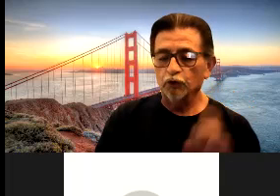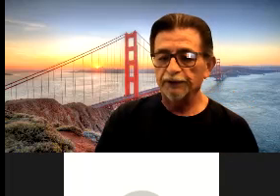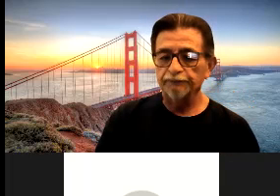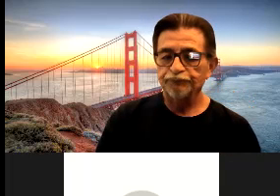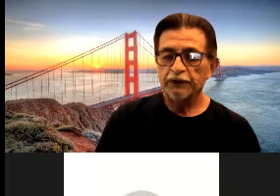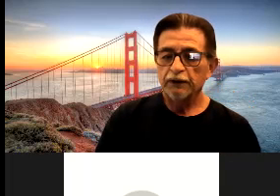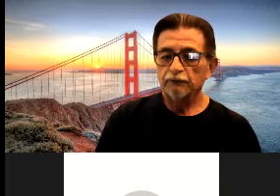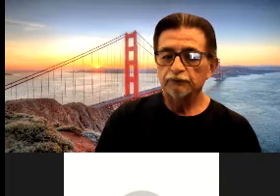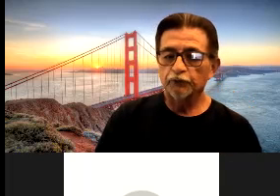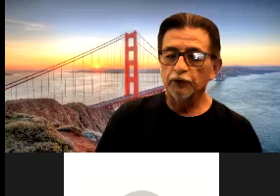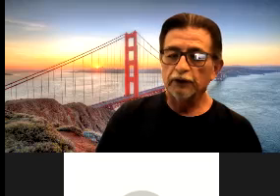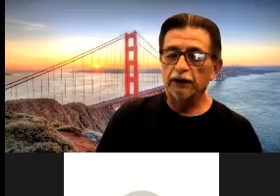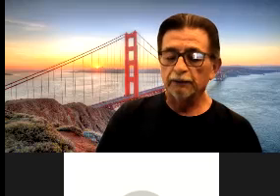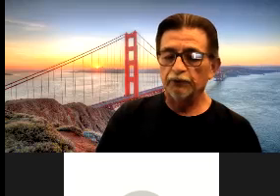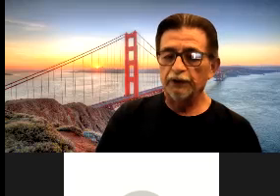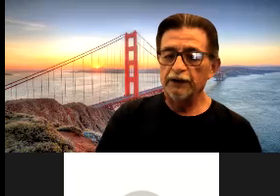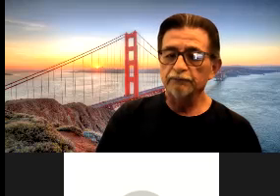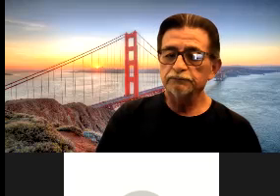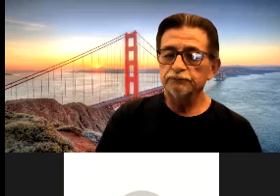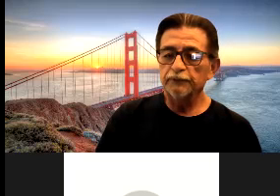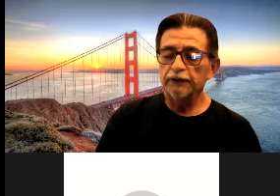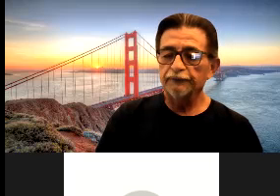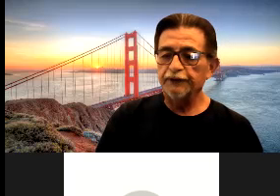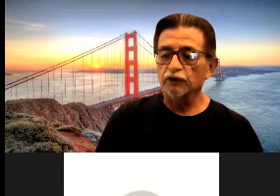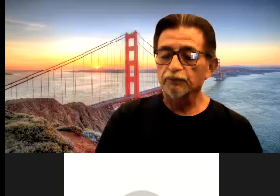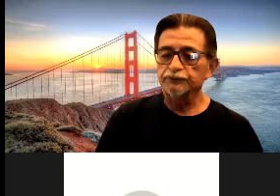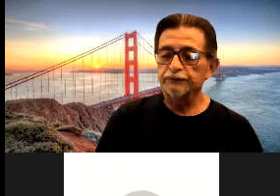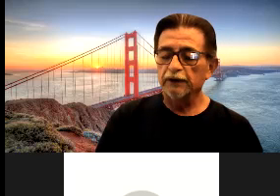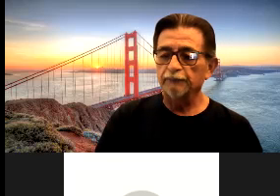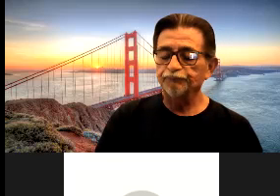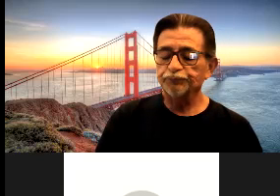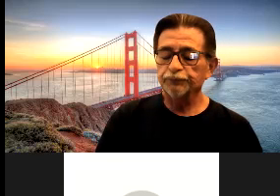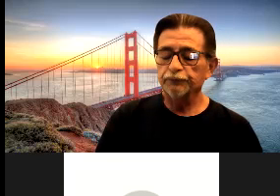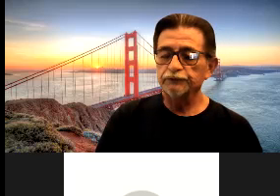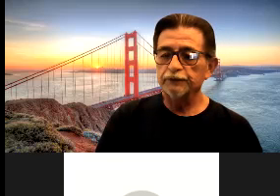p orbit. For beryllium, the outermost